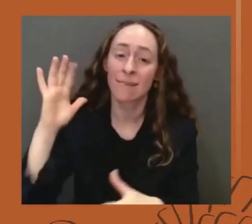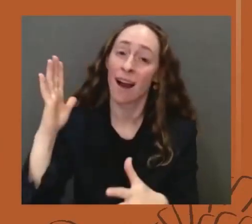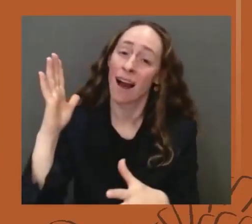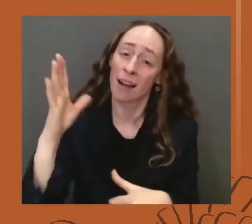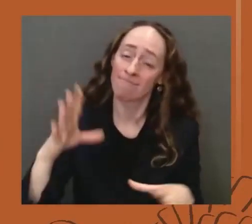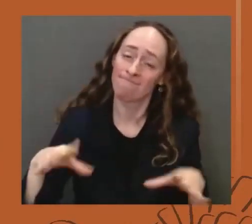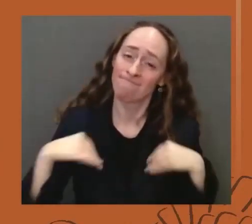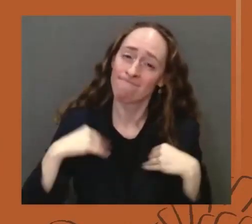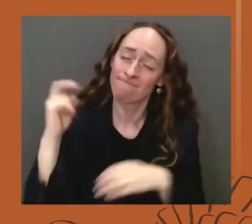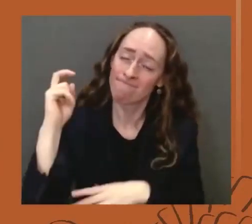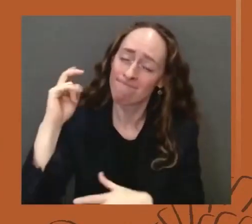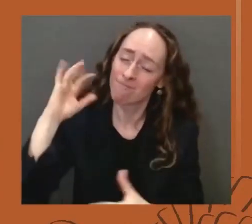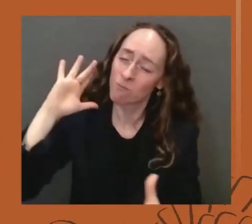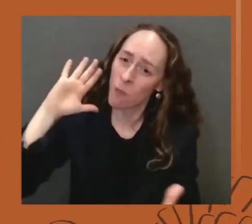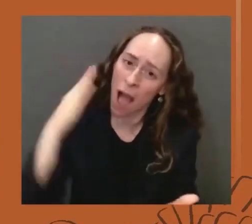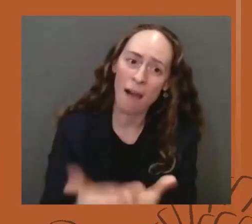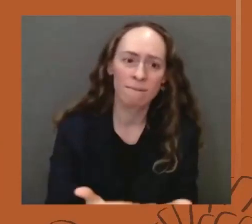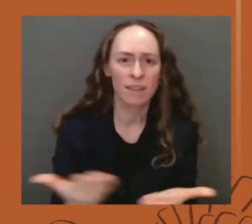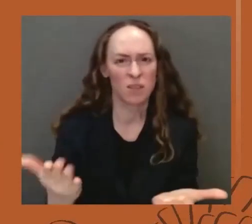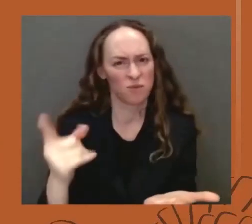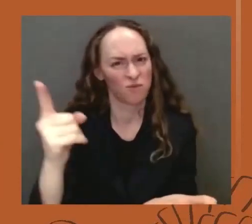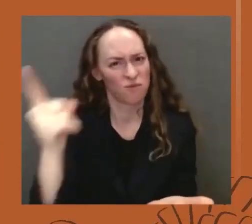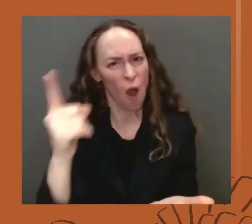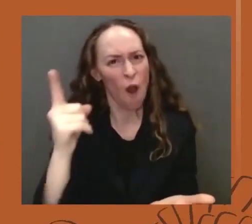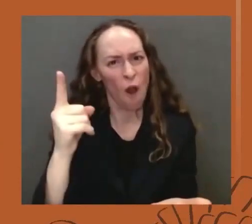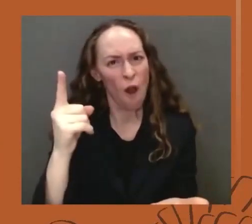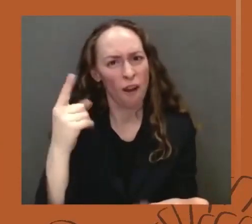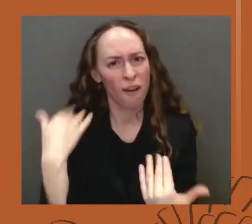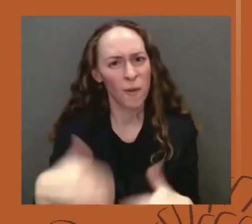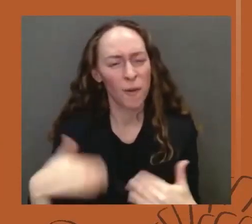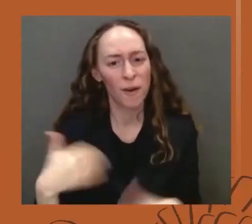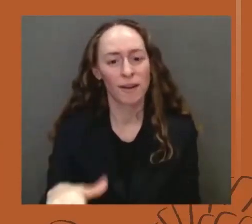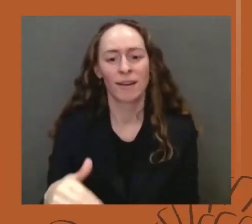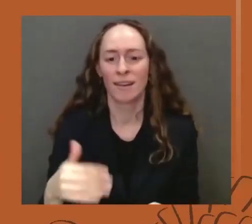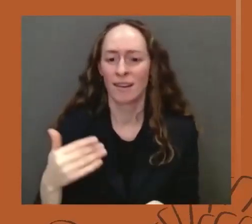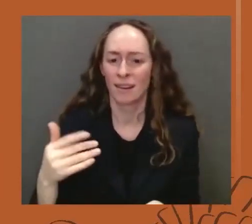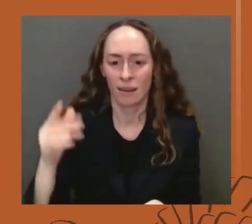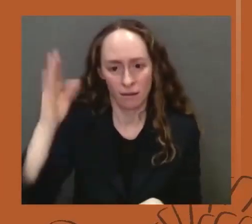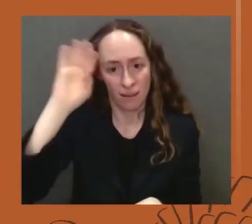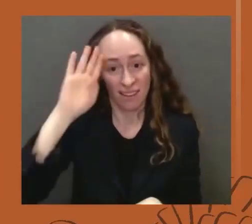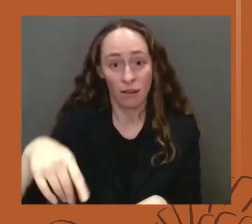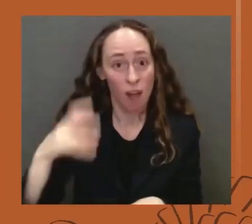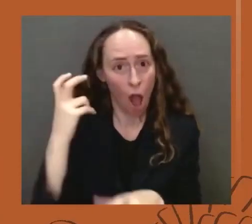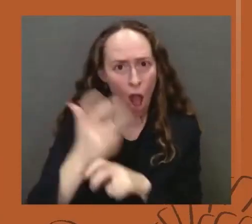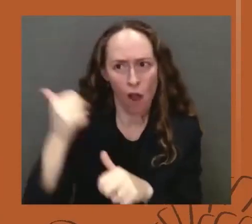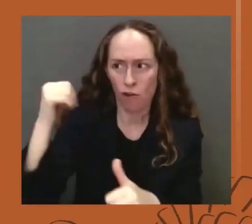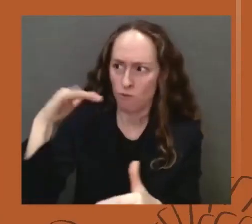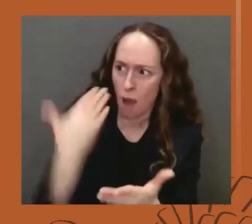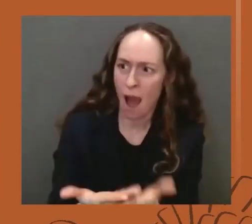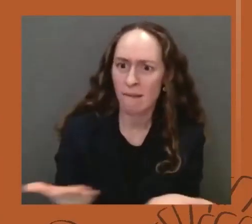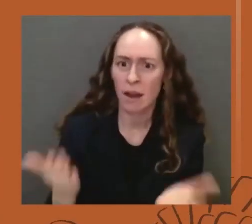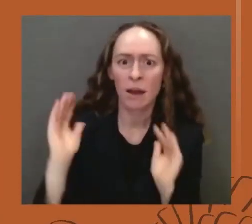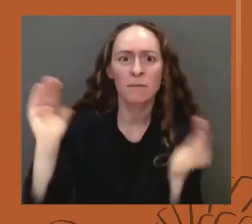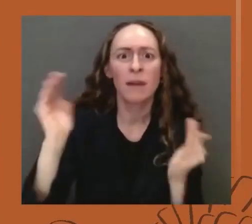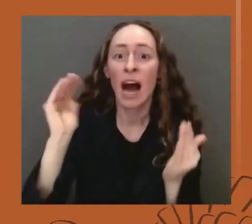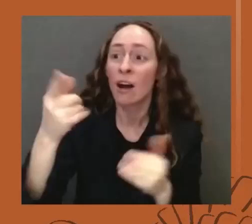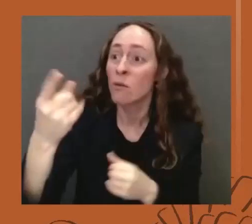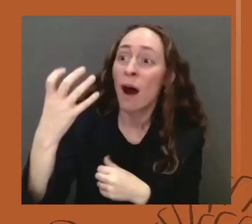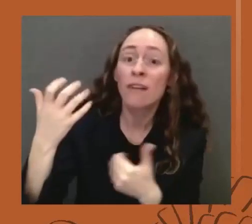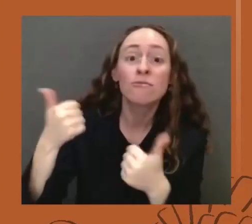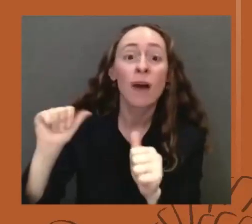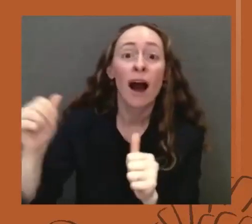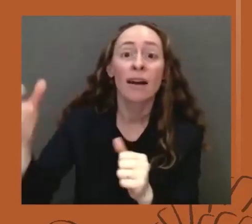Tour or Rip Britney's tour. She's down in, it's kind of warm in Brazil right